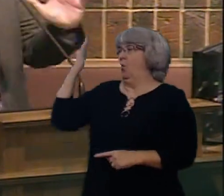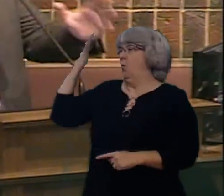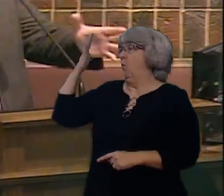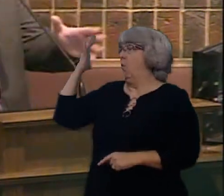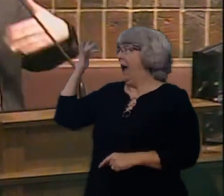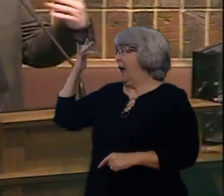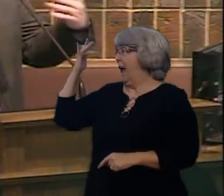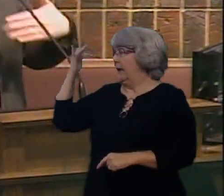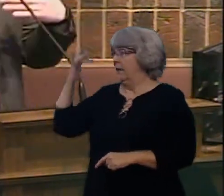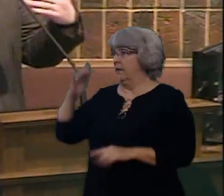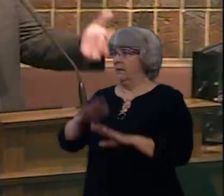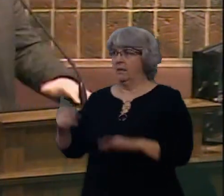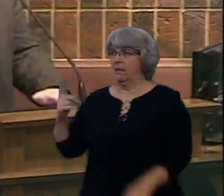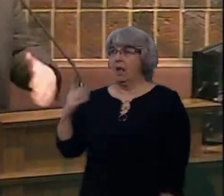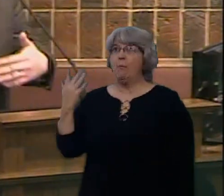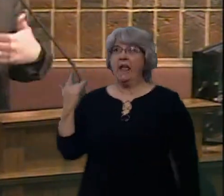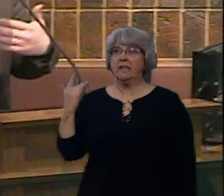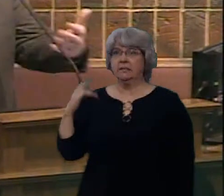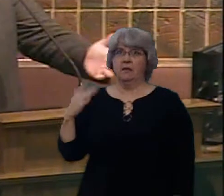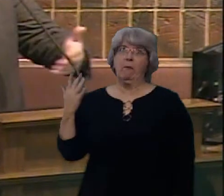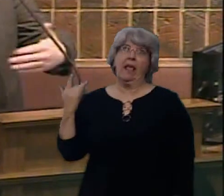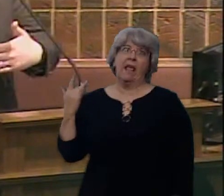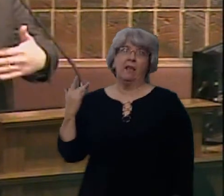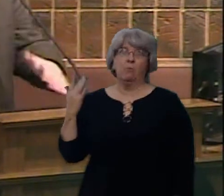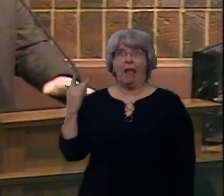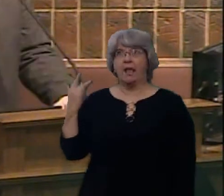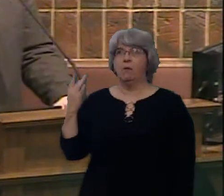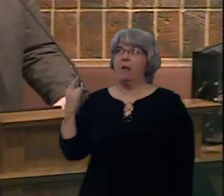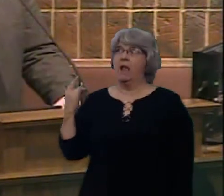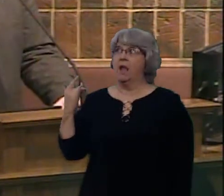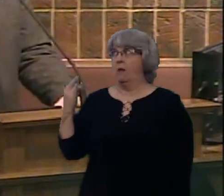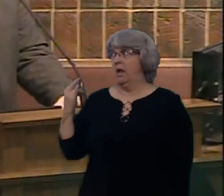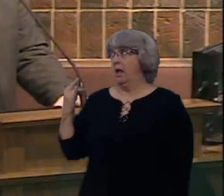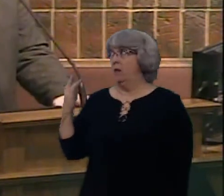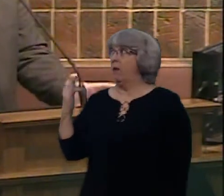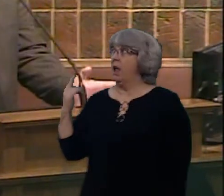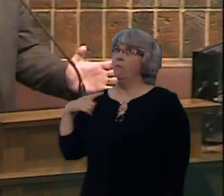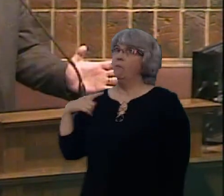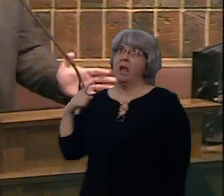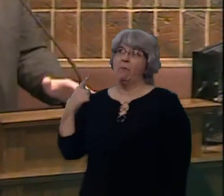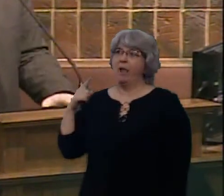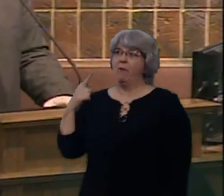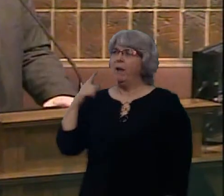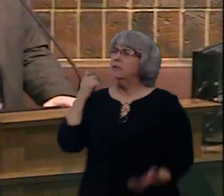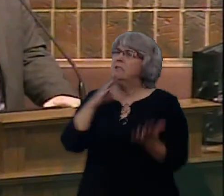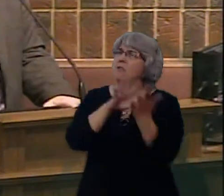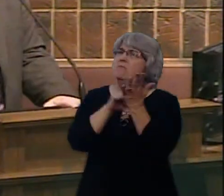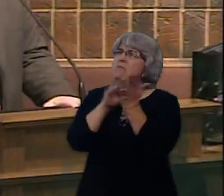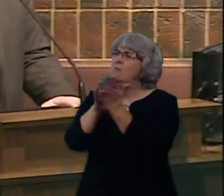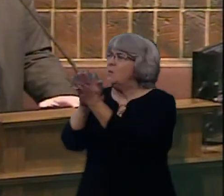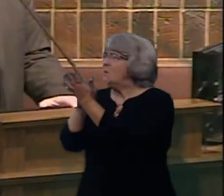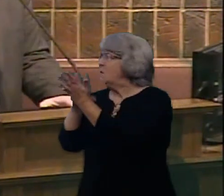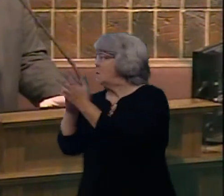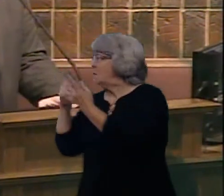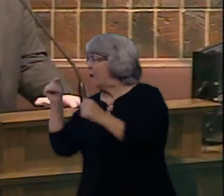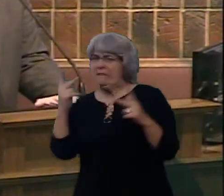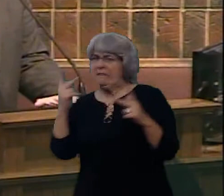question, why, all the time. You know, why? Because they're learning about the world. They're trying to figure things